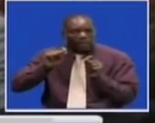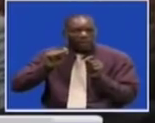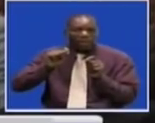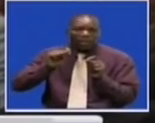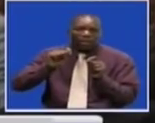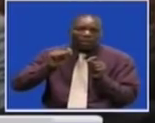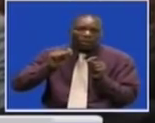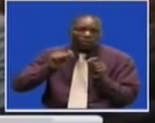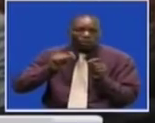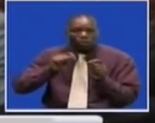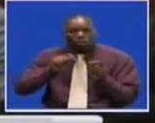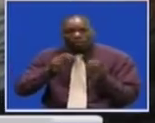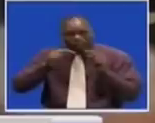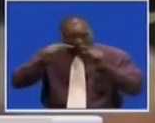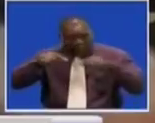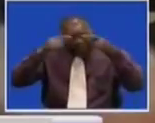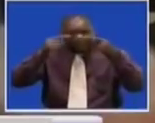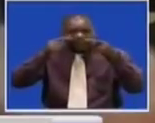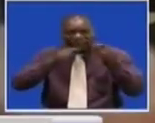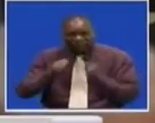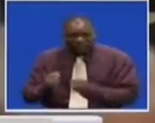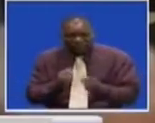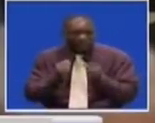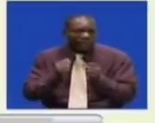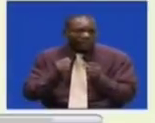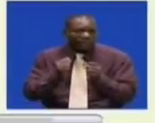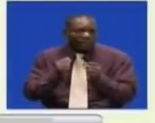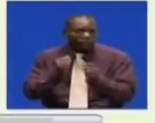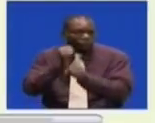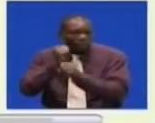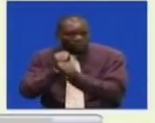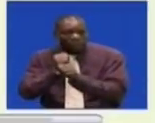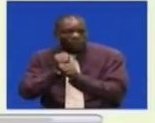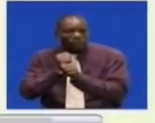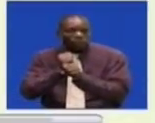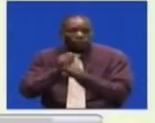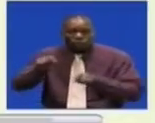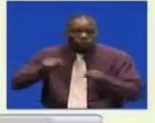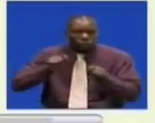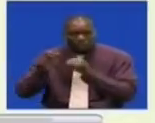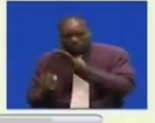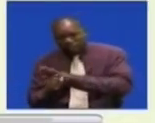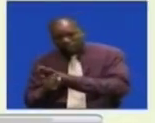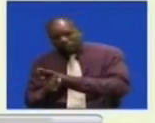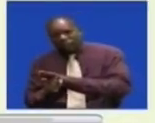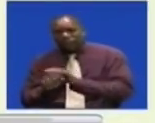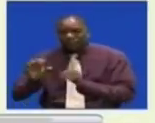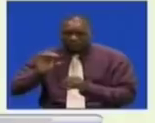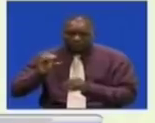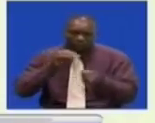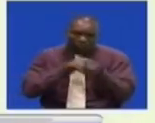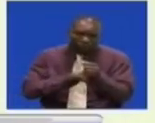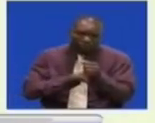and overall success in this strategic area will be driven by private sector investment, while government